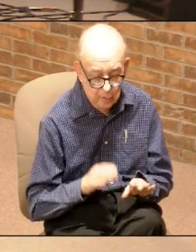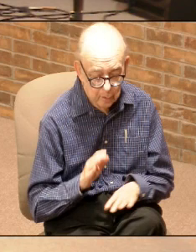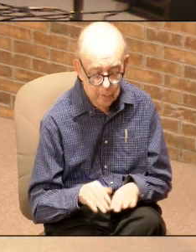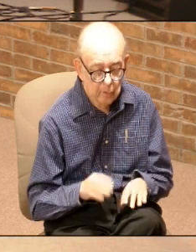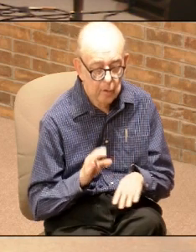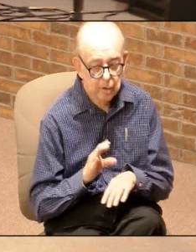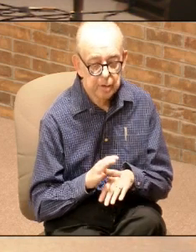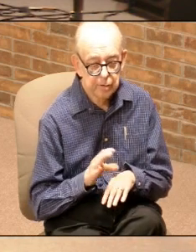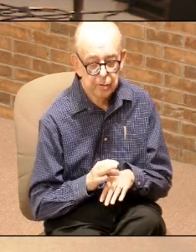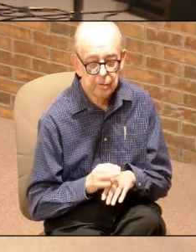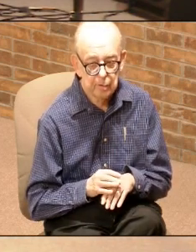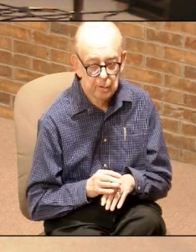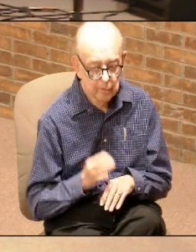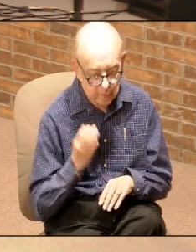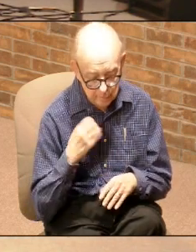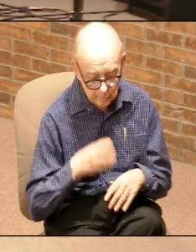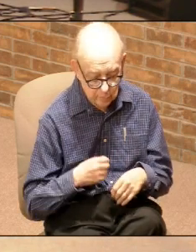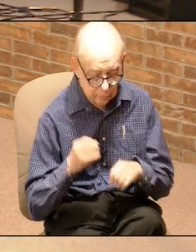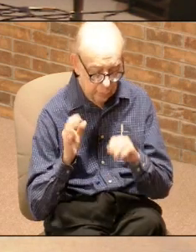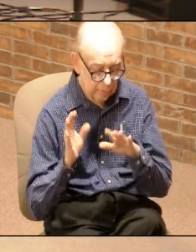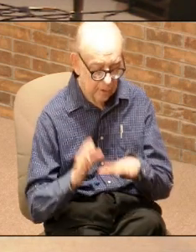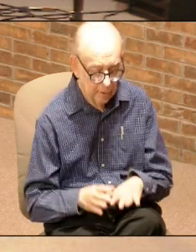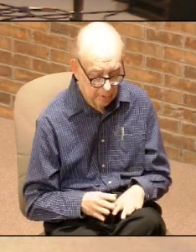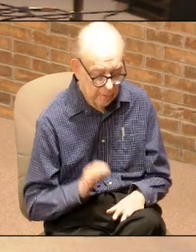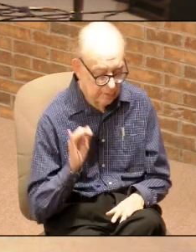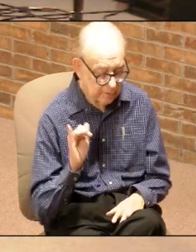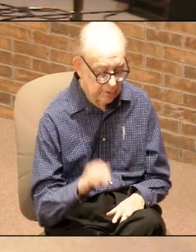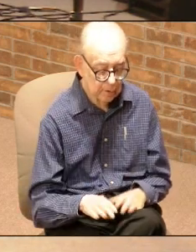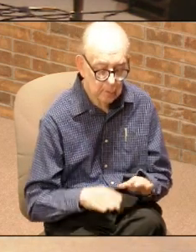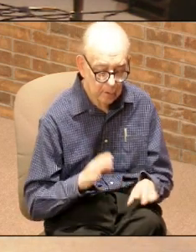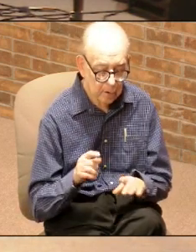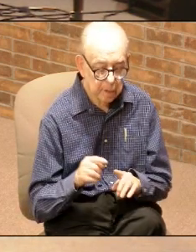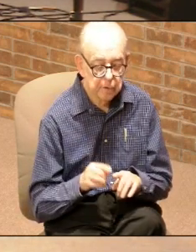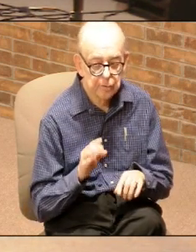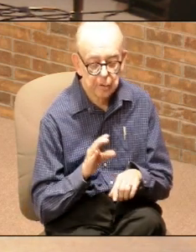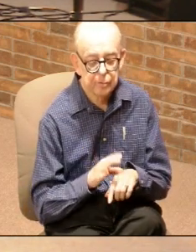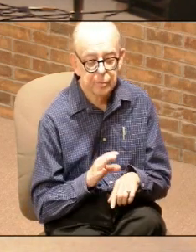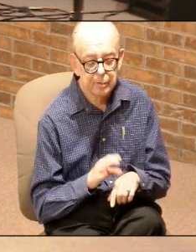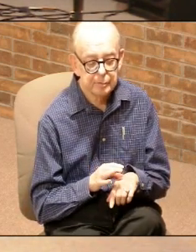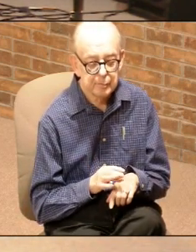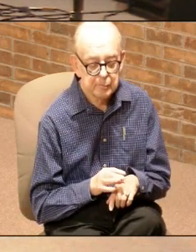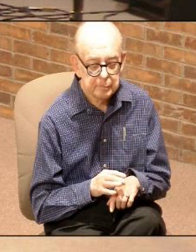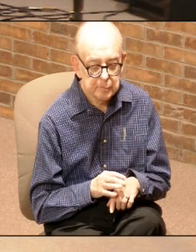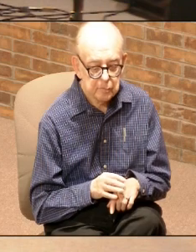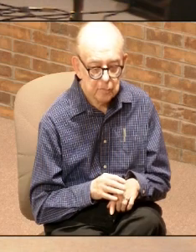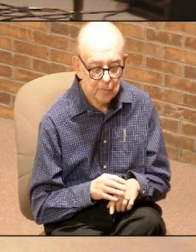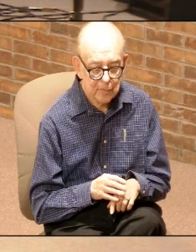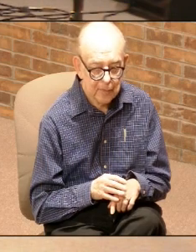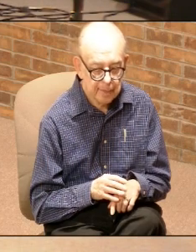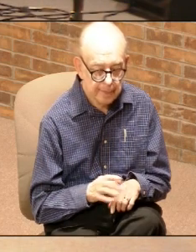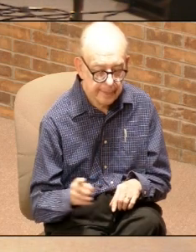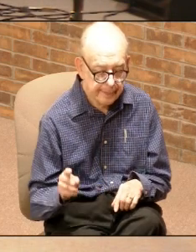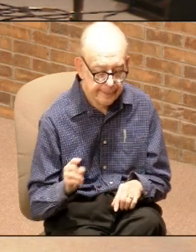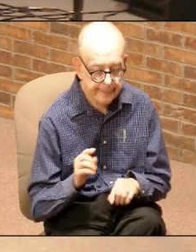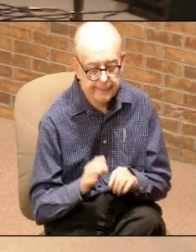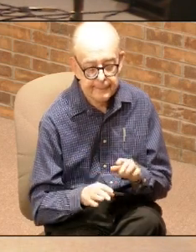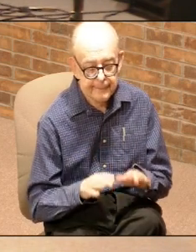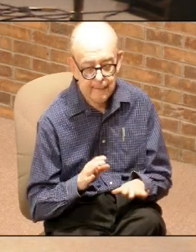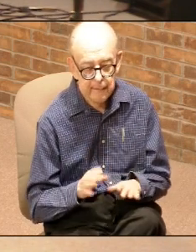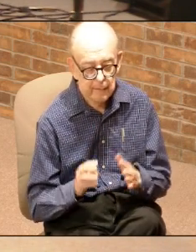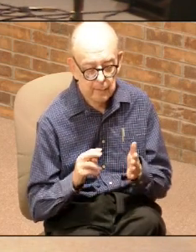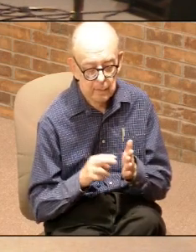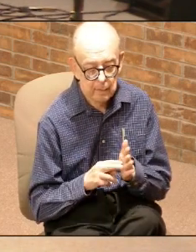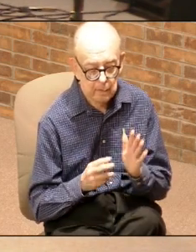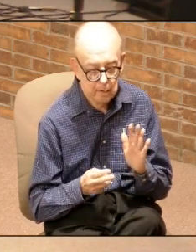to church. If it was snowing, you were walking to church. And those walks